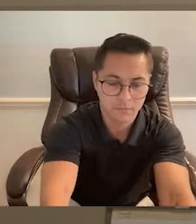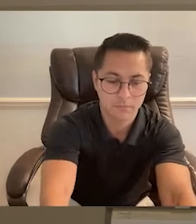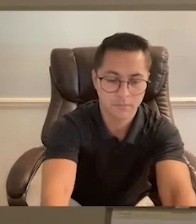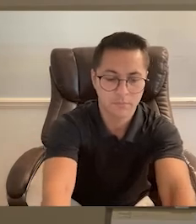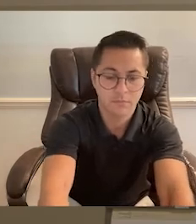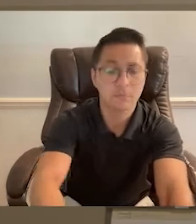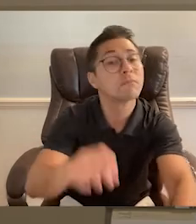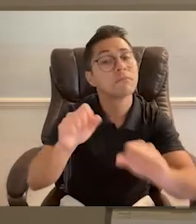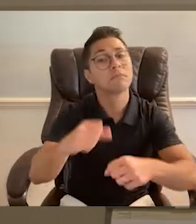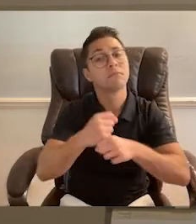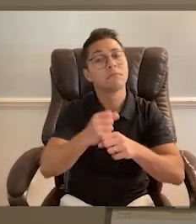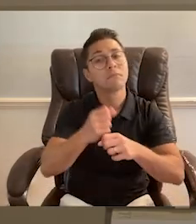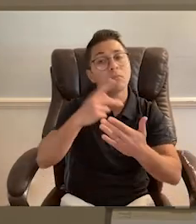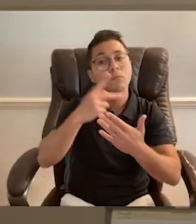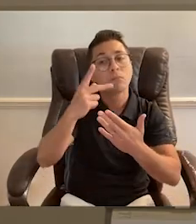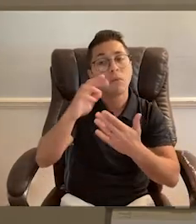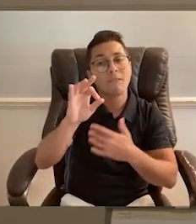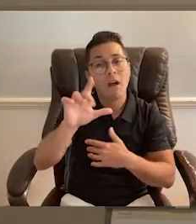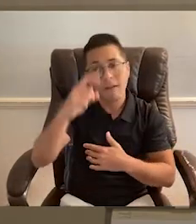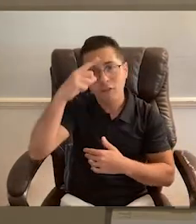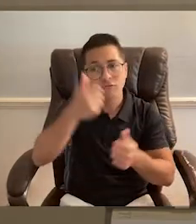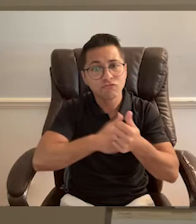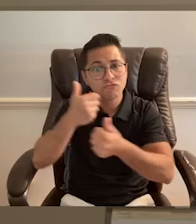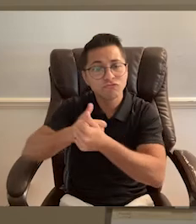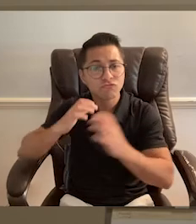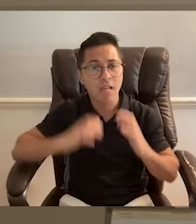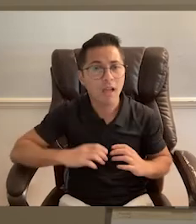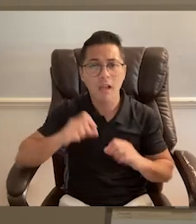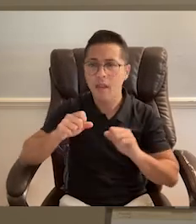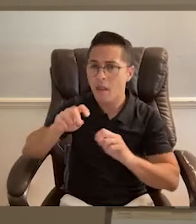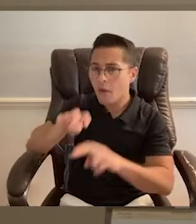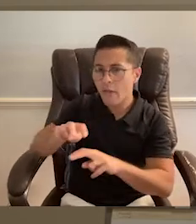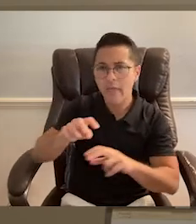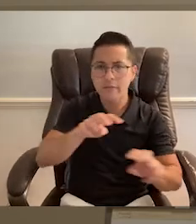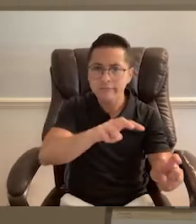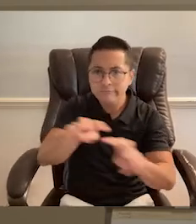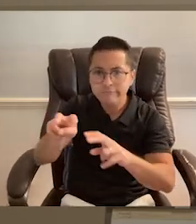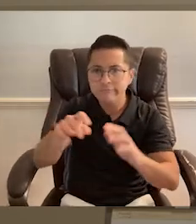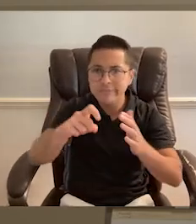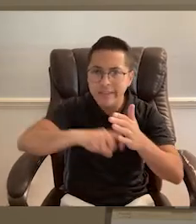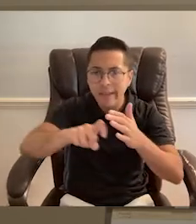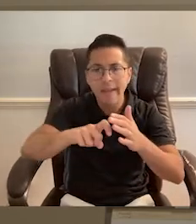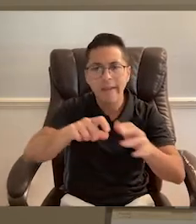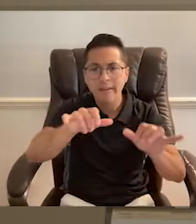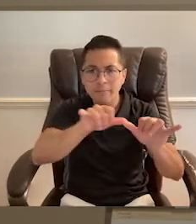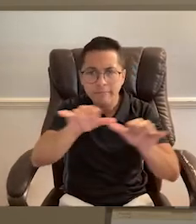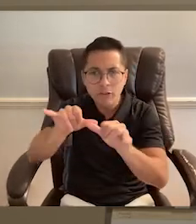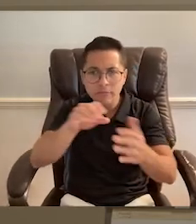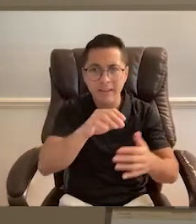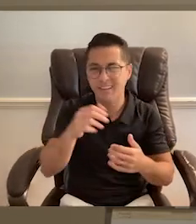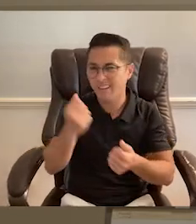vision enhancement system for somebody like that as well, because they can be out in the field and somebody can help them